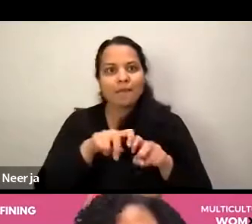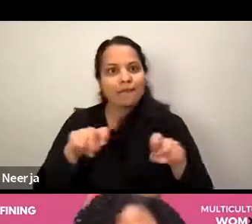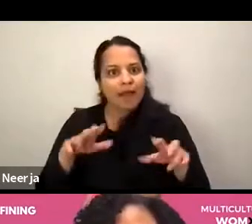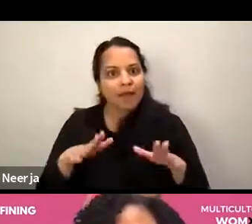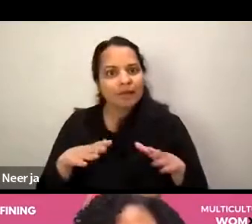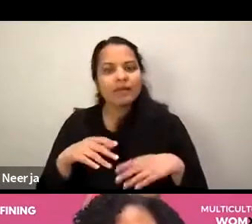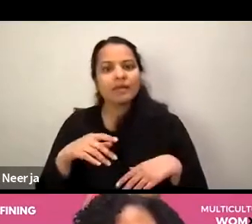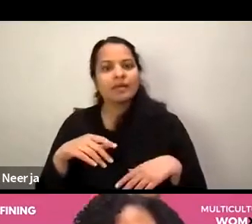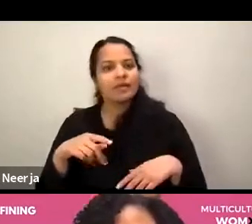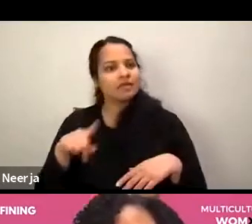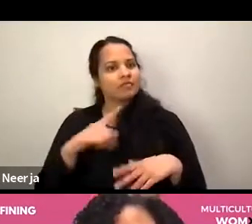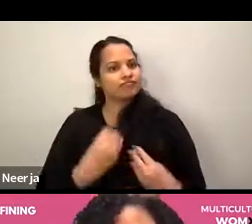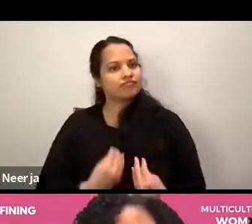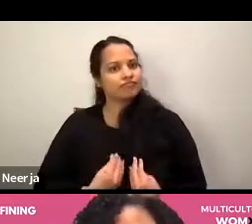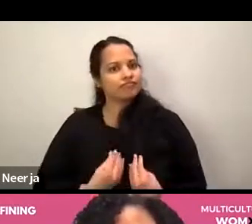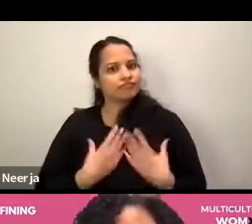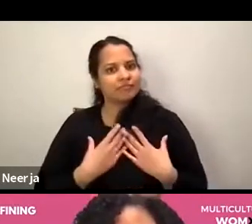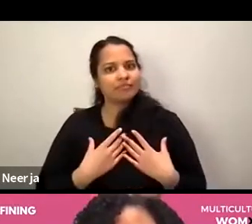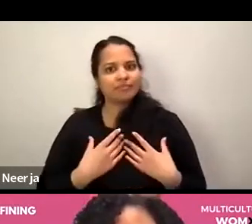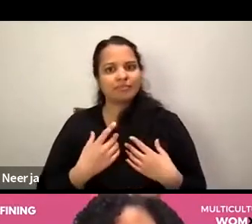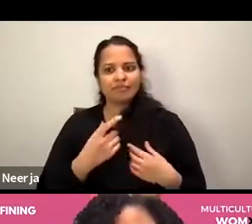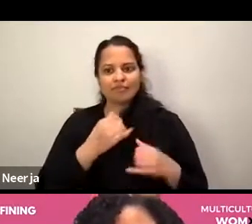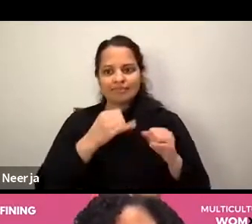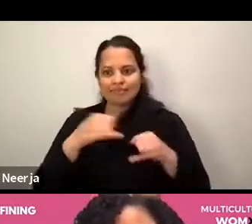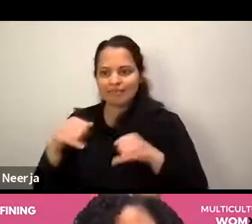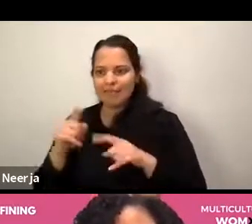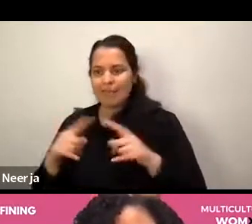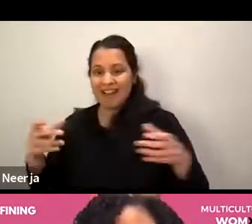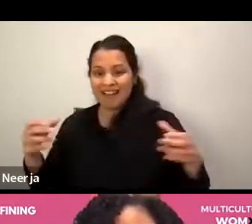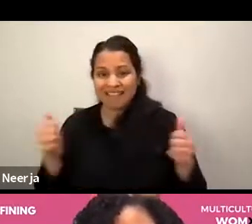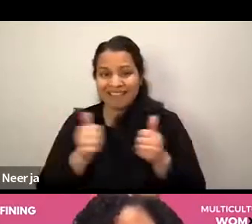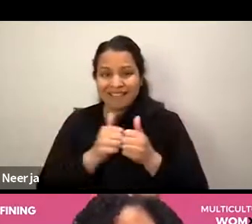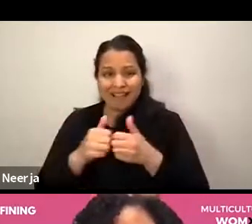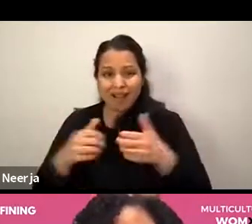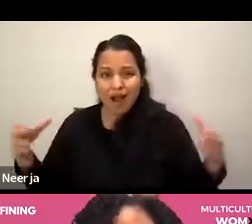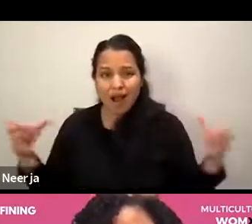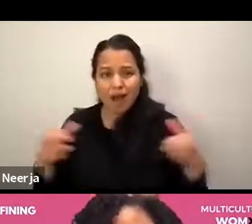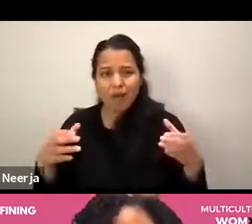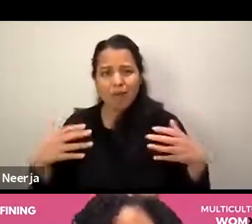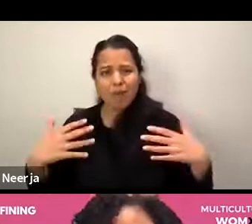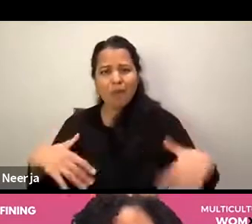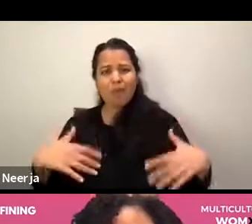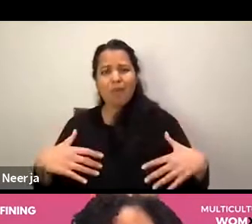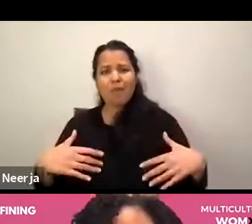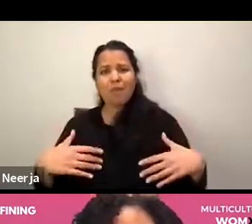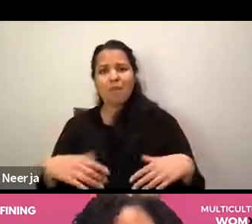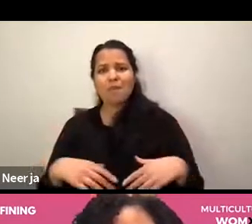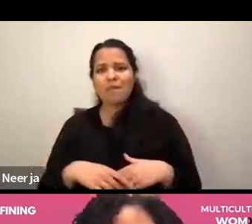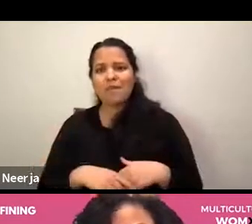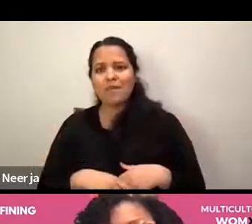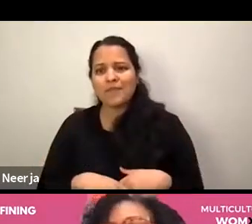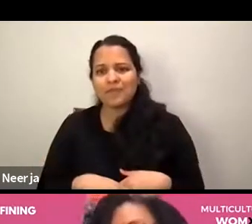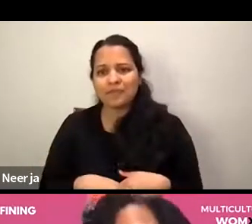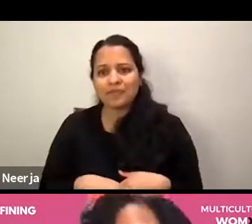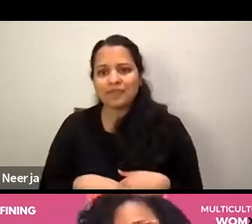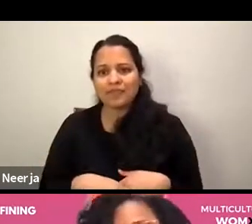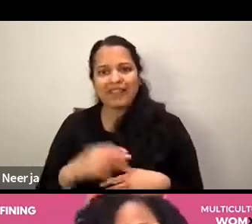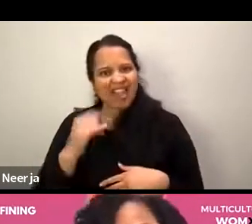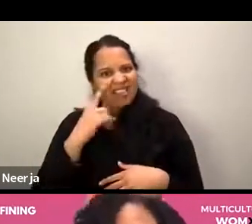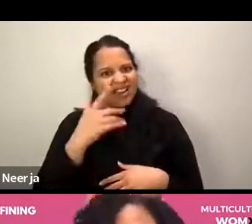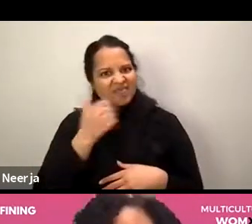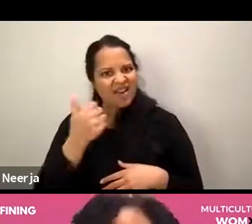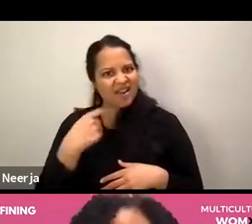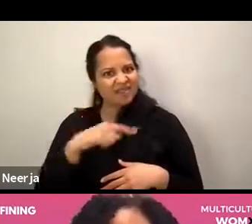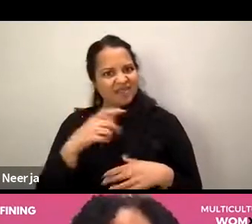but collectively are a force to be reckoned with. So I'm thinking that we might have to come together as a panel and solve some